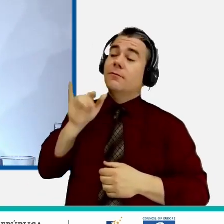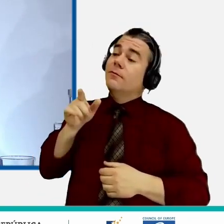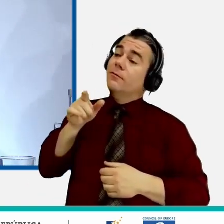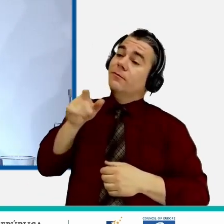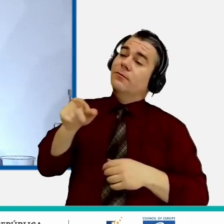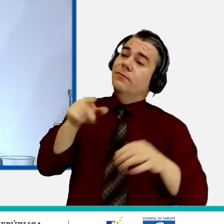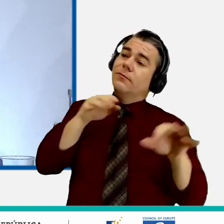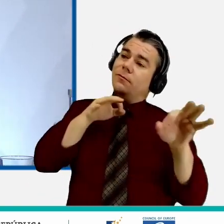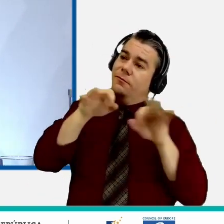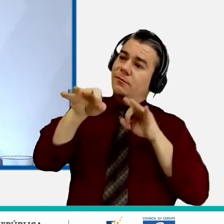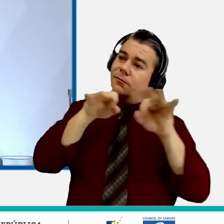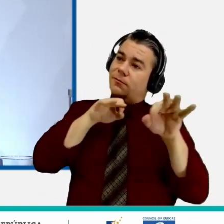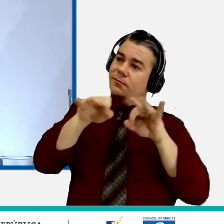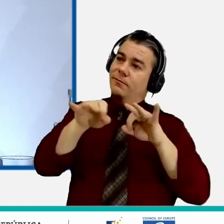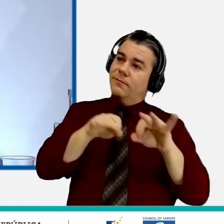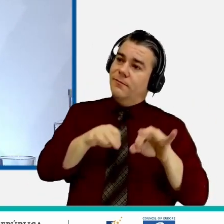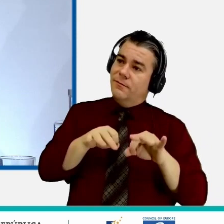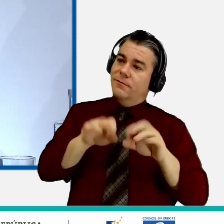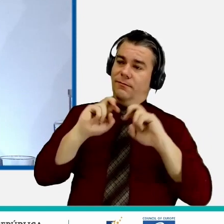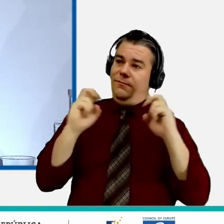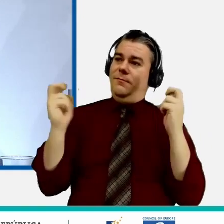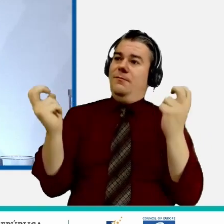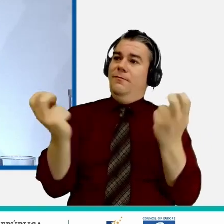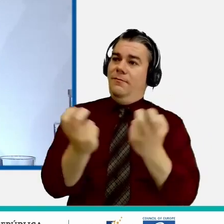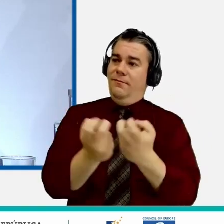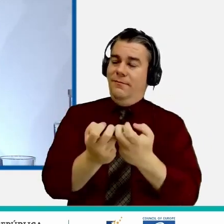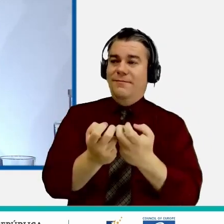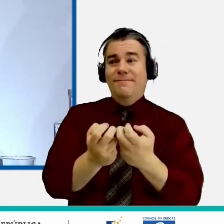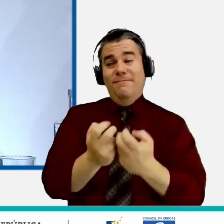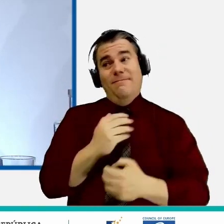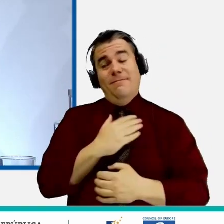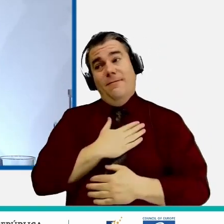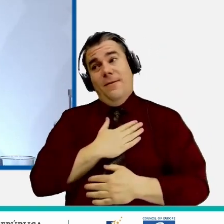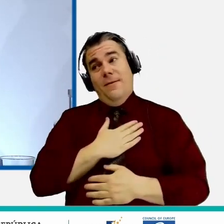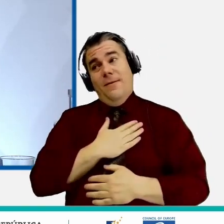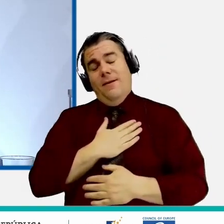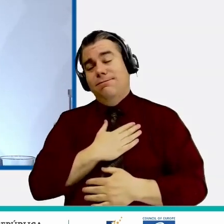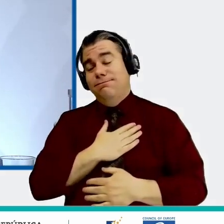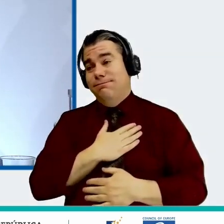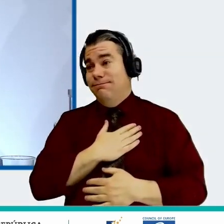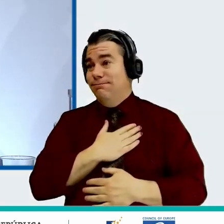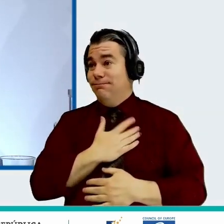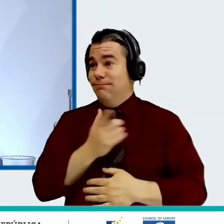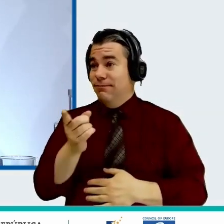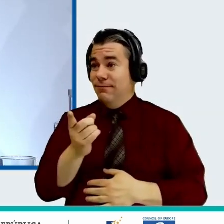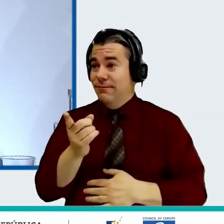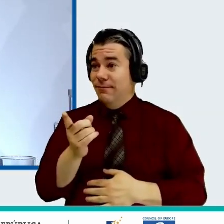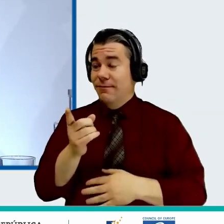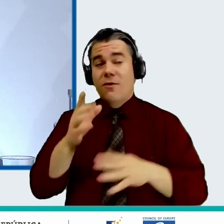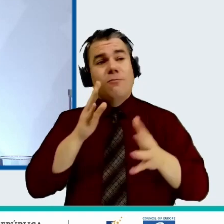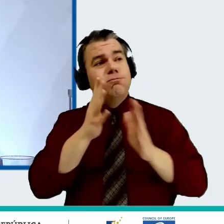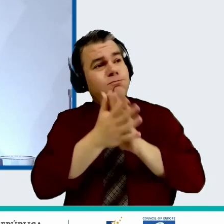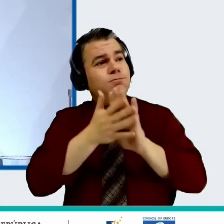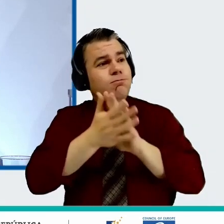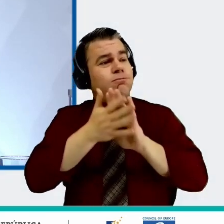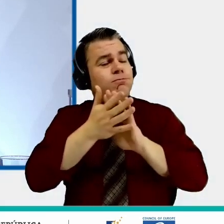roundtable. And I have to confess that was really a statement that touched our hearts